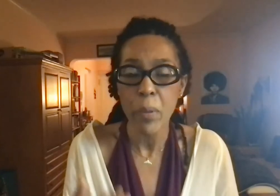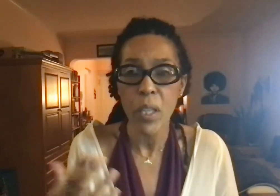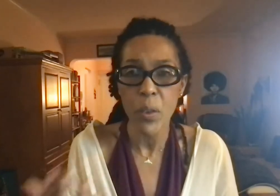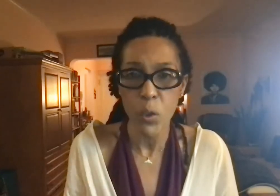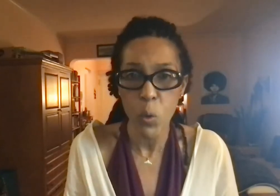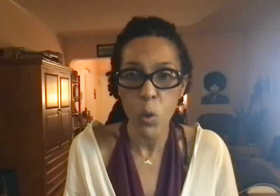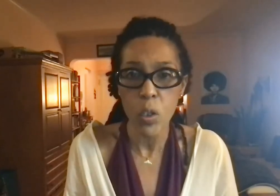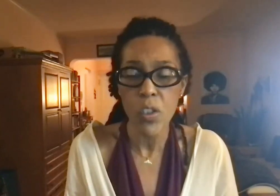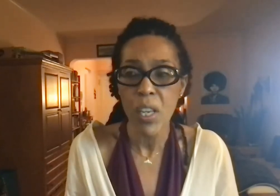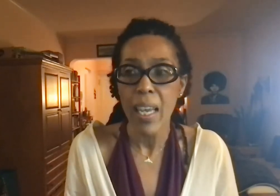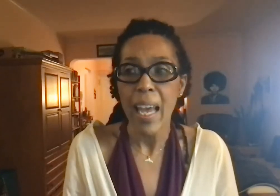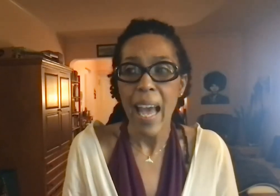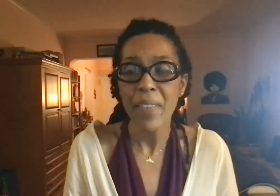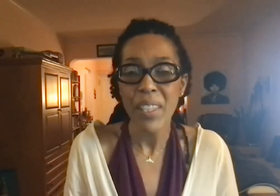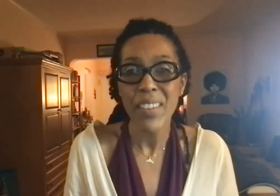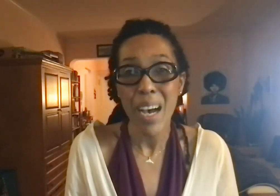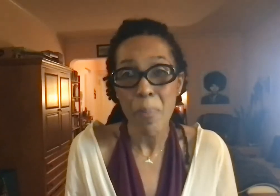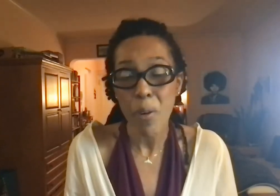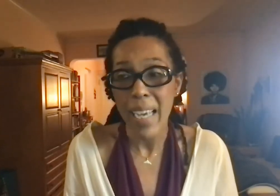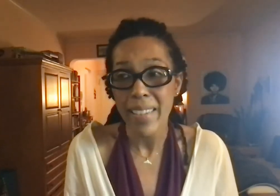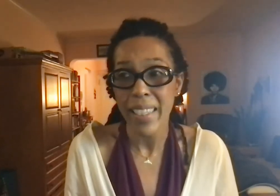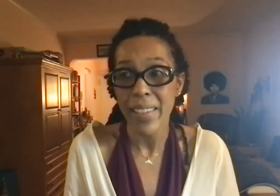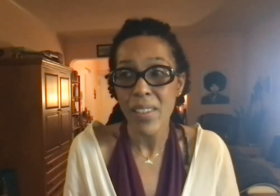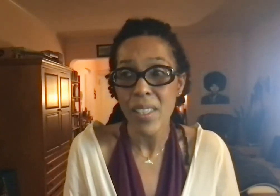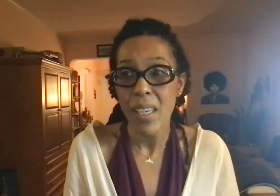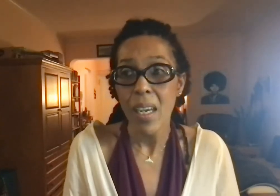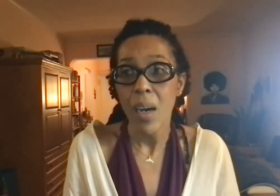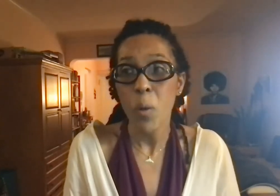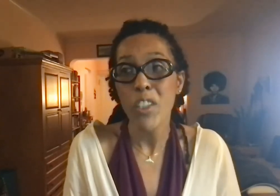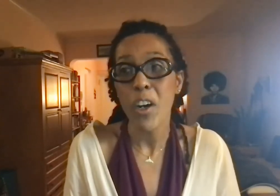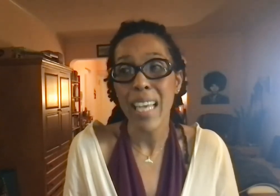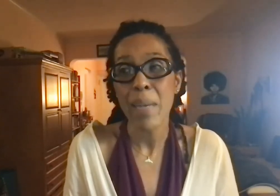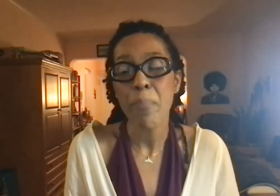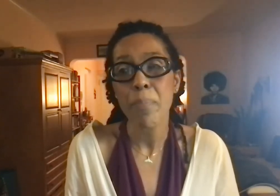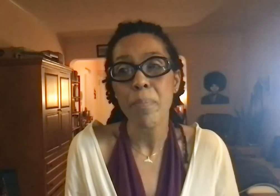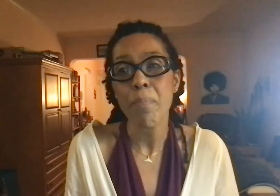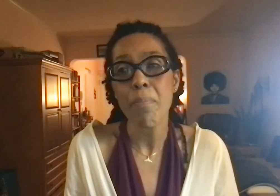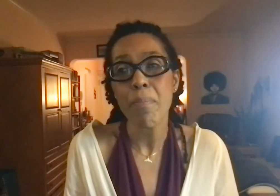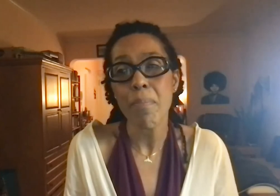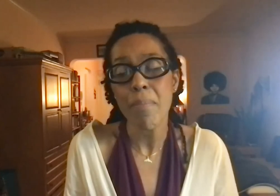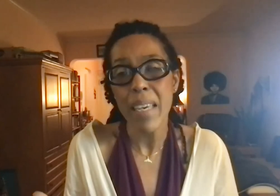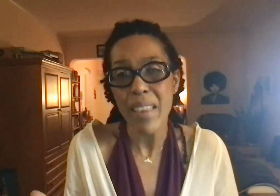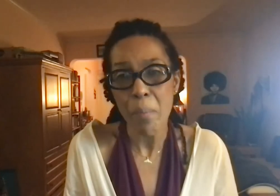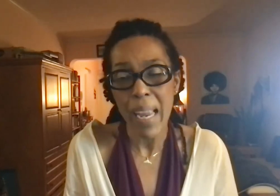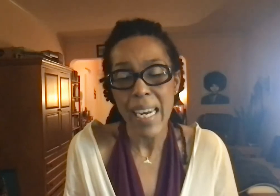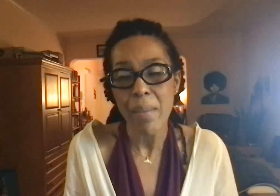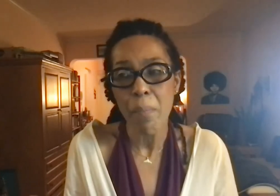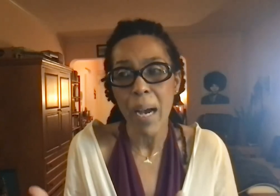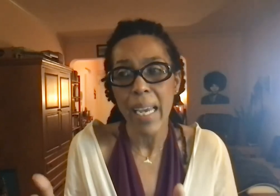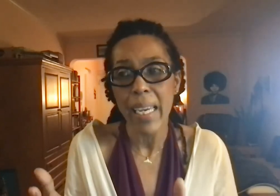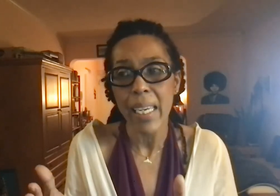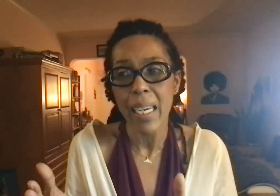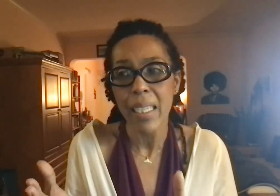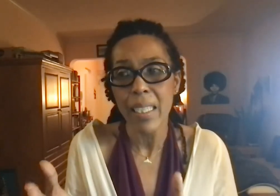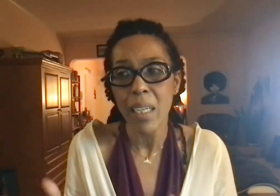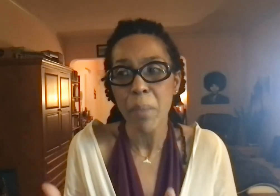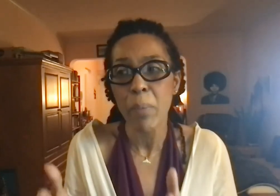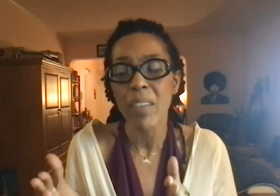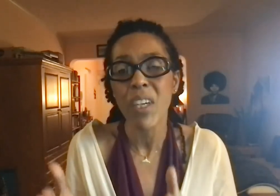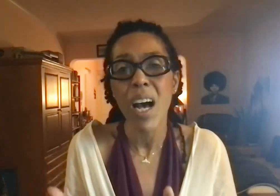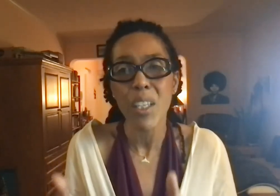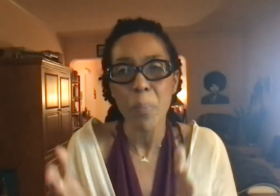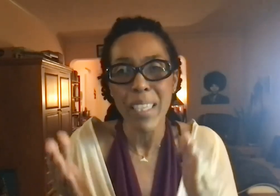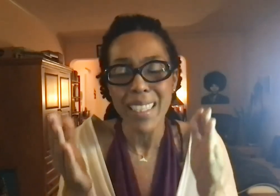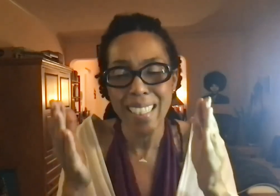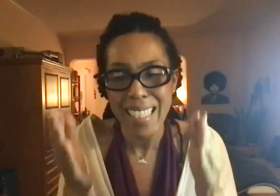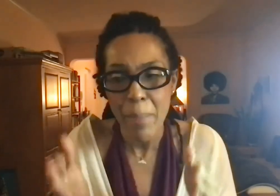young people in the schools. And these uprisings, which are led in the main by young people